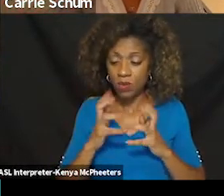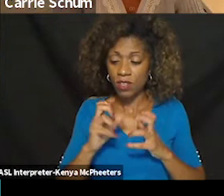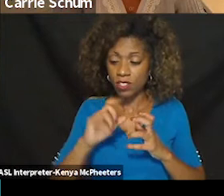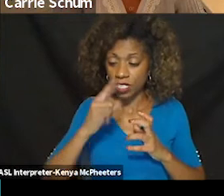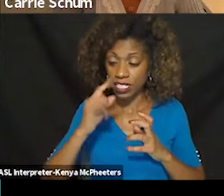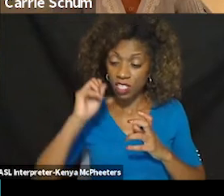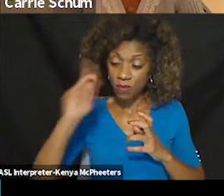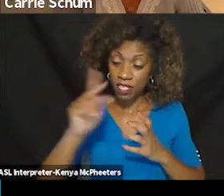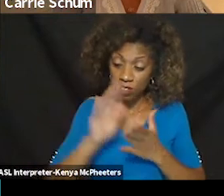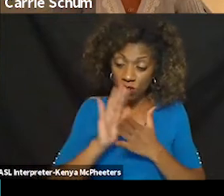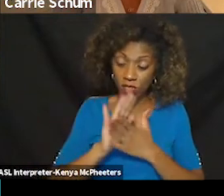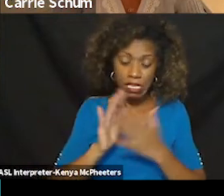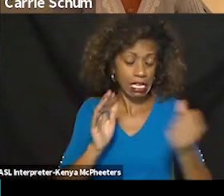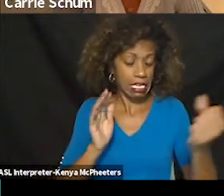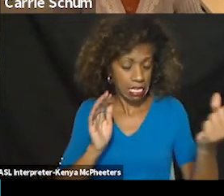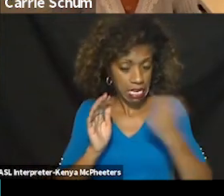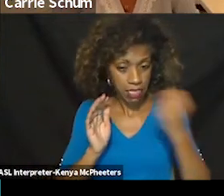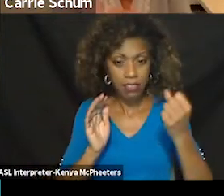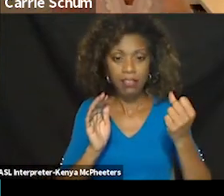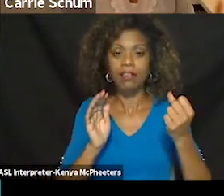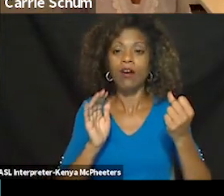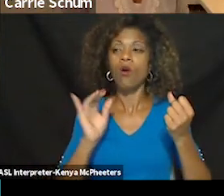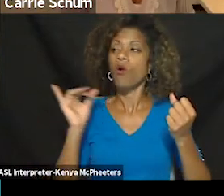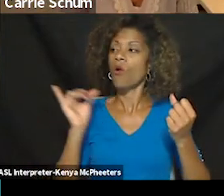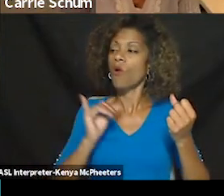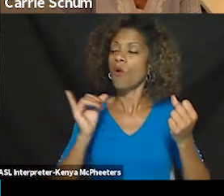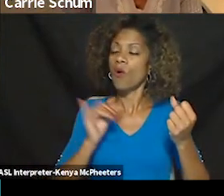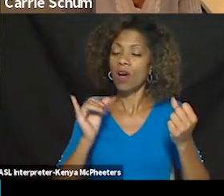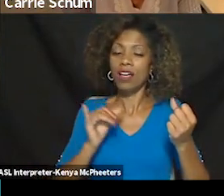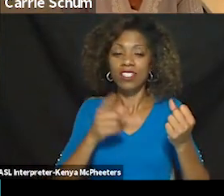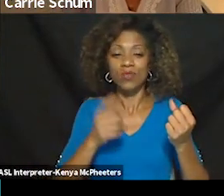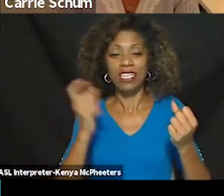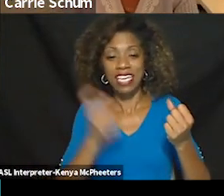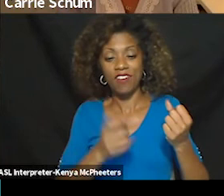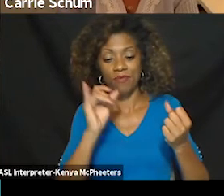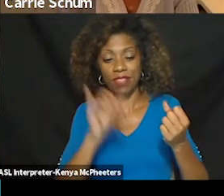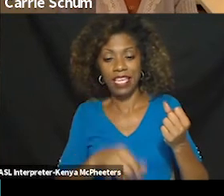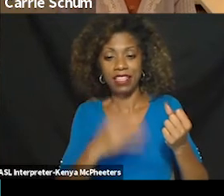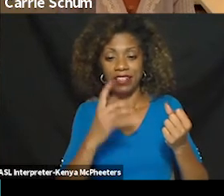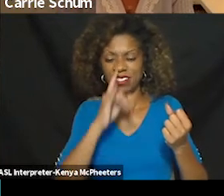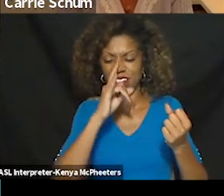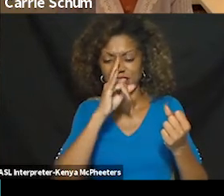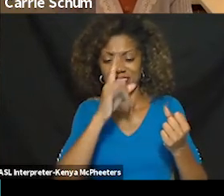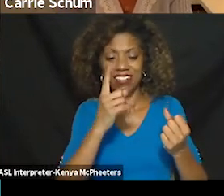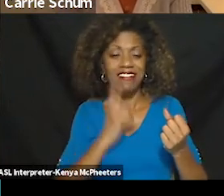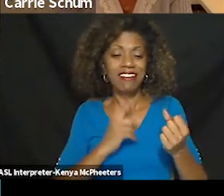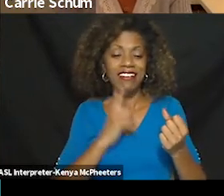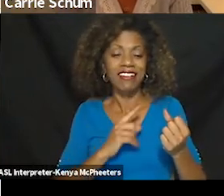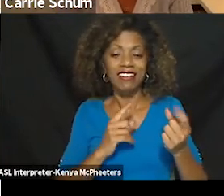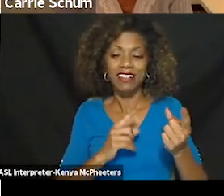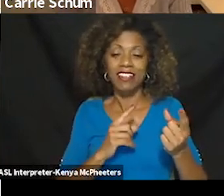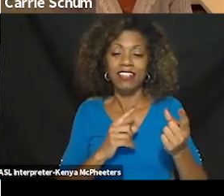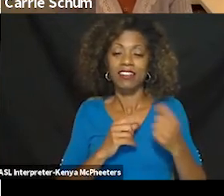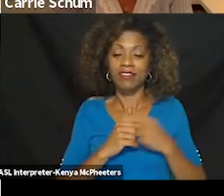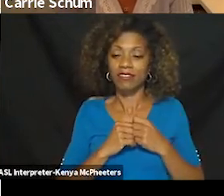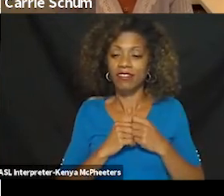willing to do anything to make that happen. So that gave us great confidence in being able to go out and reinforce with people that they were doing the